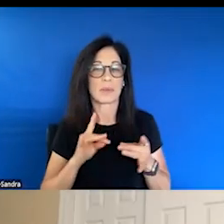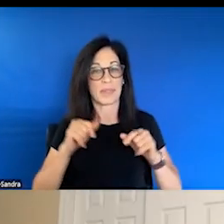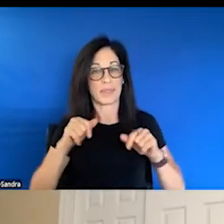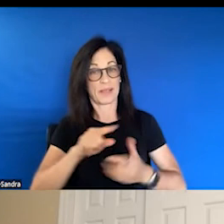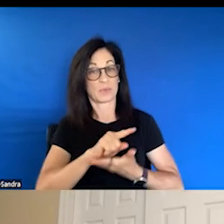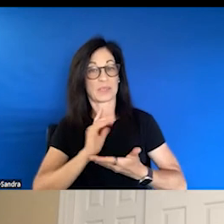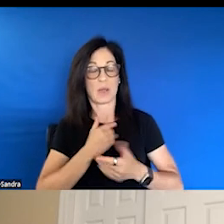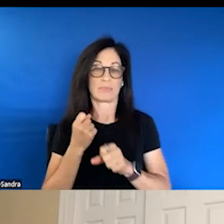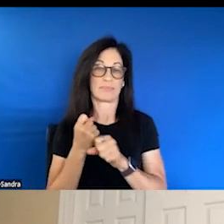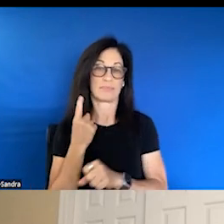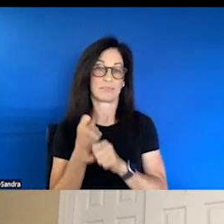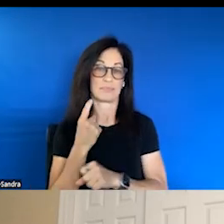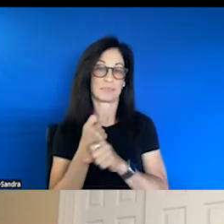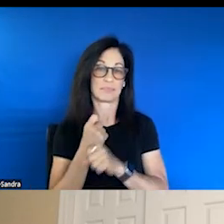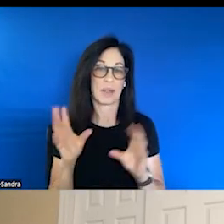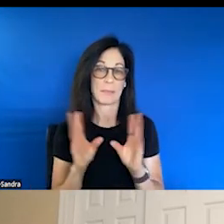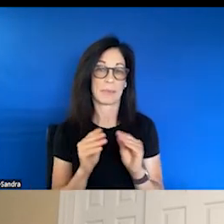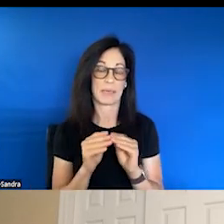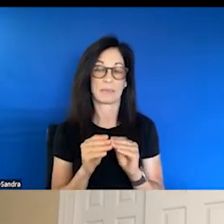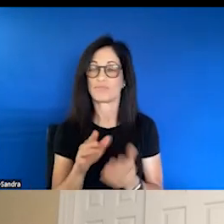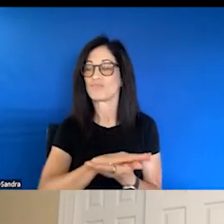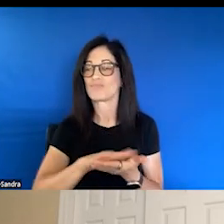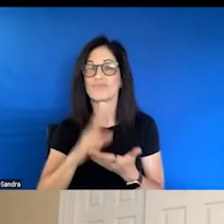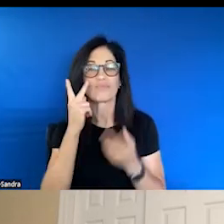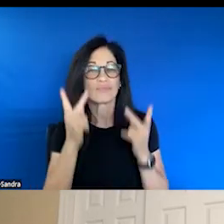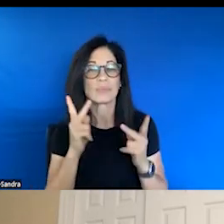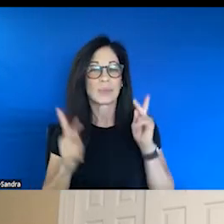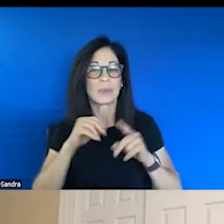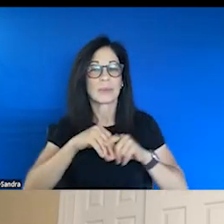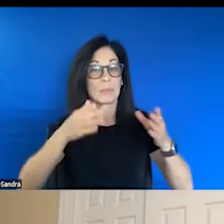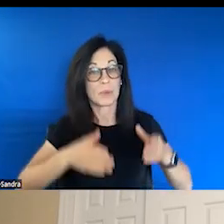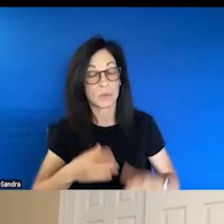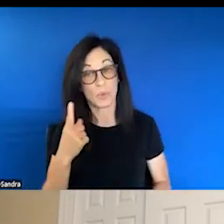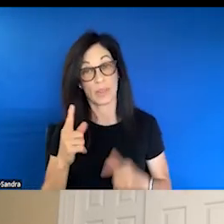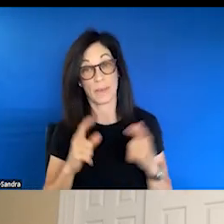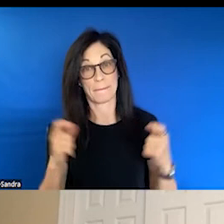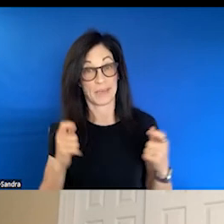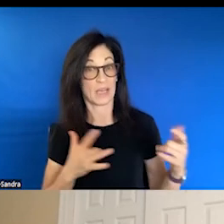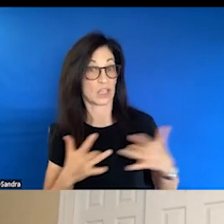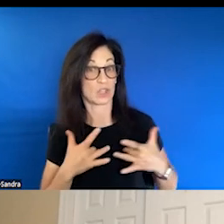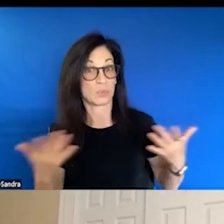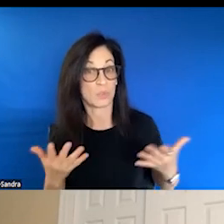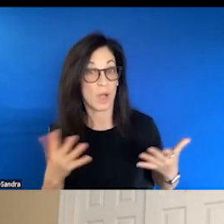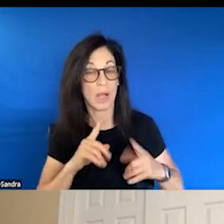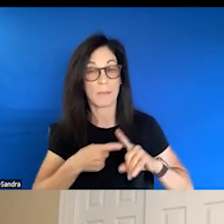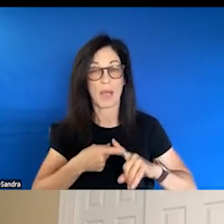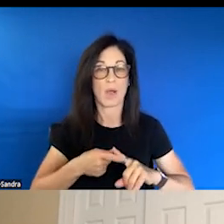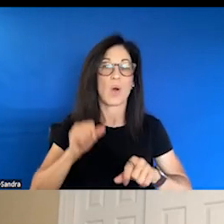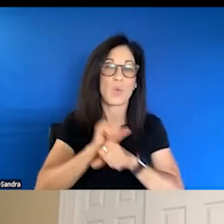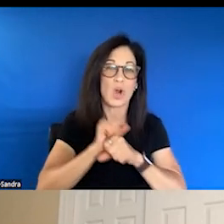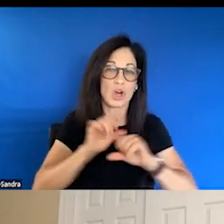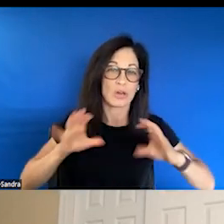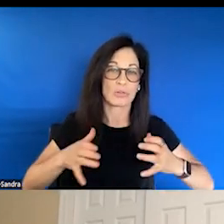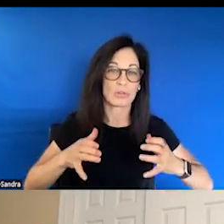annual meeting. It was so nice to see people in person. One of the big concerns was about workforce,